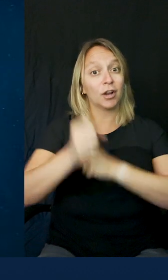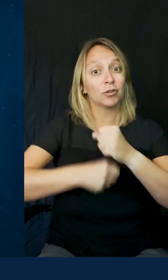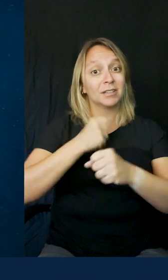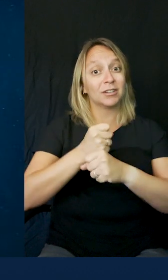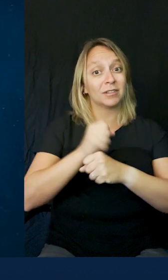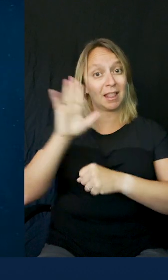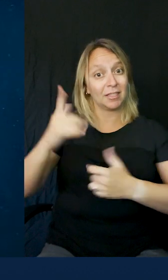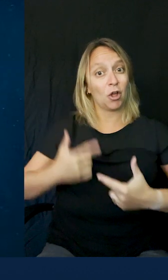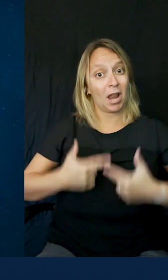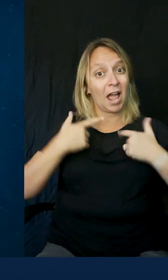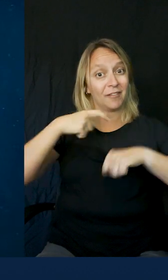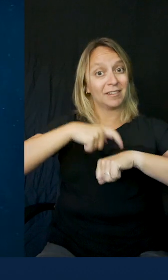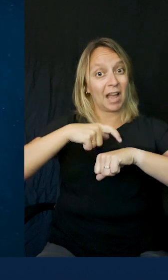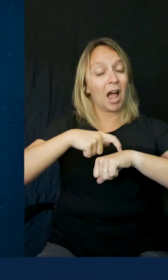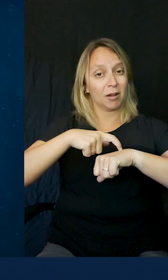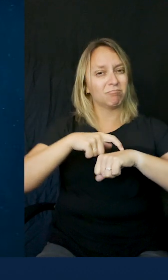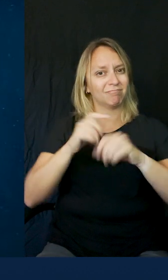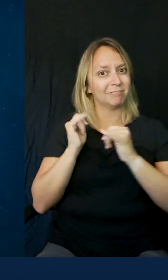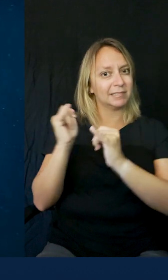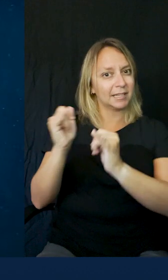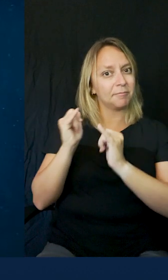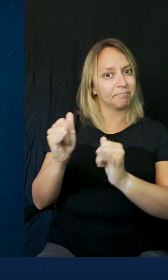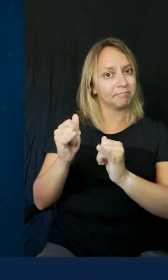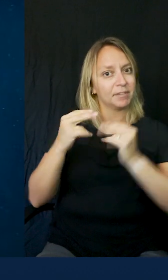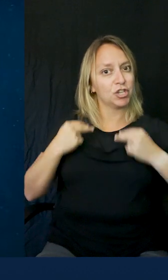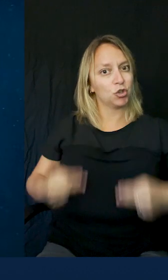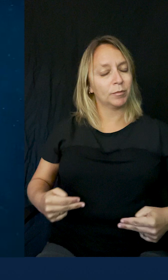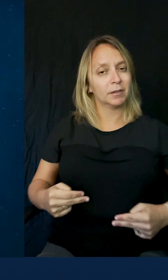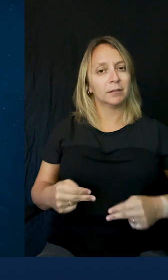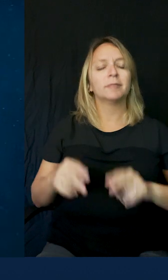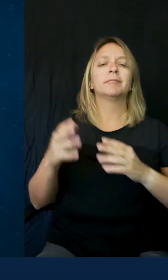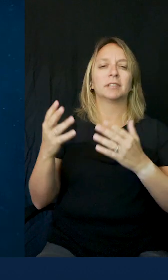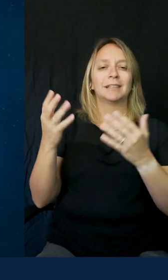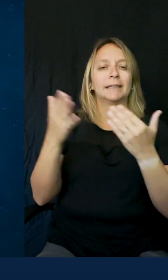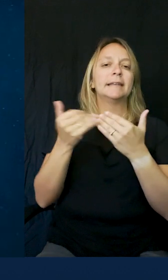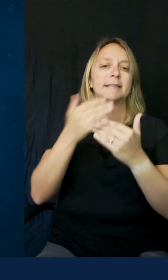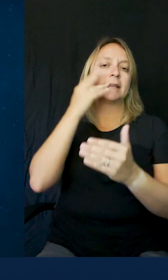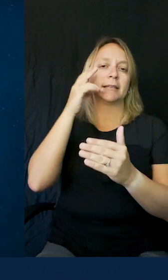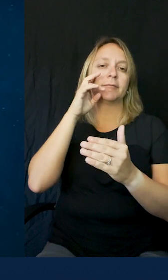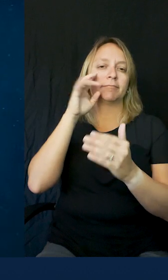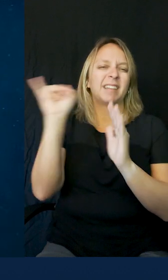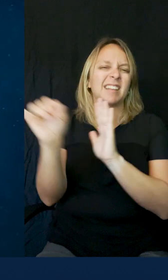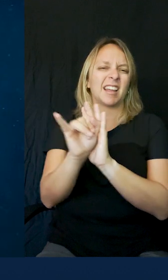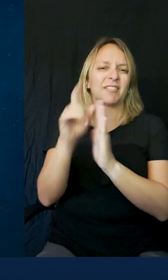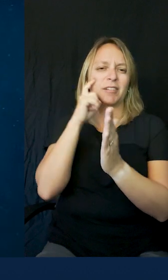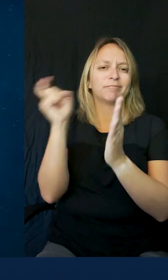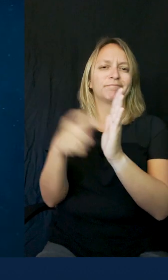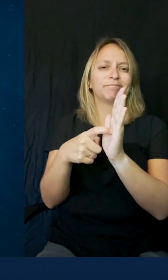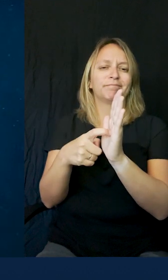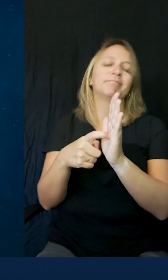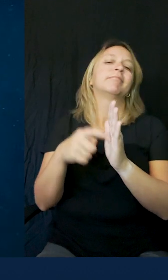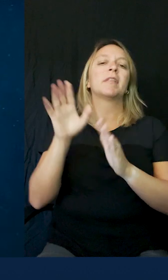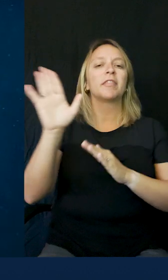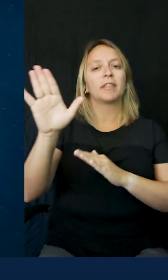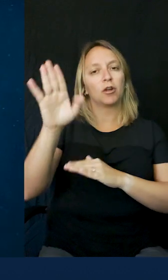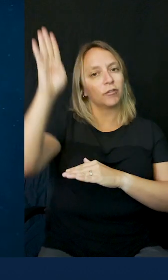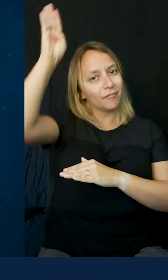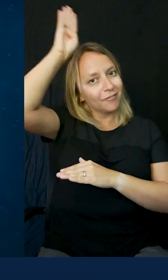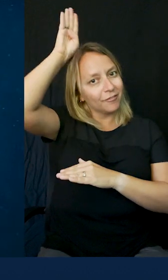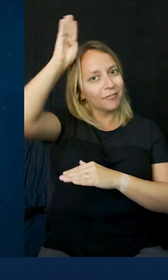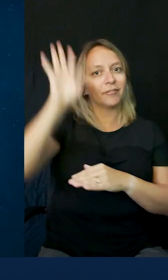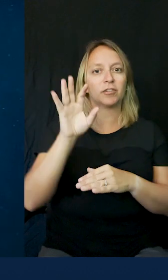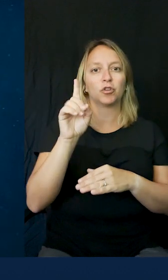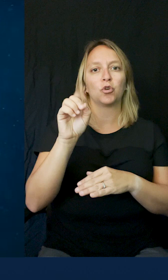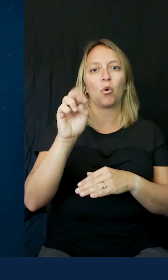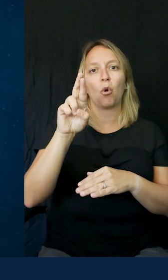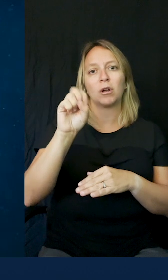to ours. They are individually identifiable on sight, typically by the dorsal fin and saddle patch, although if you look